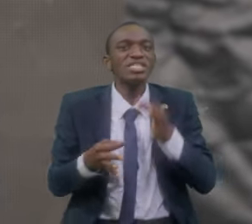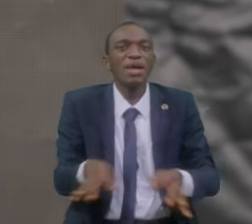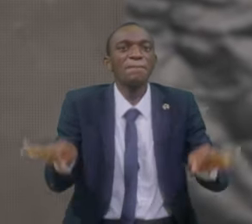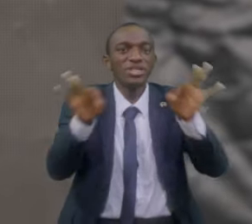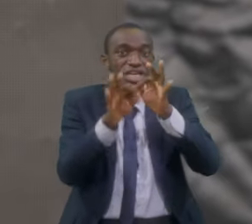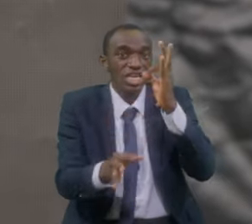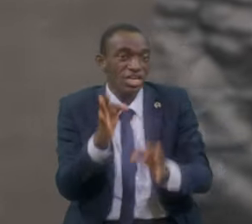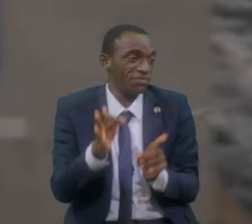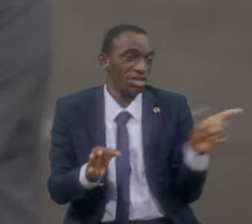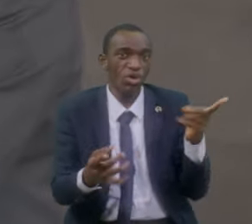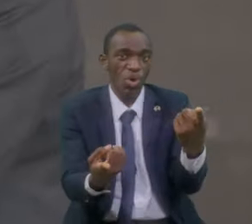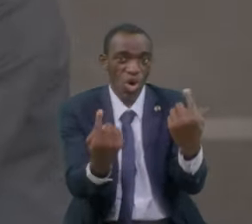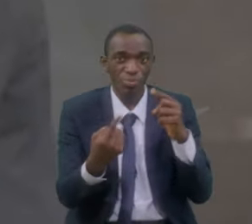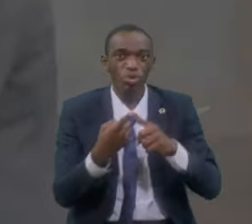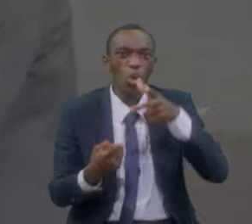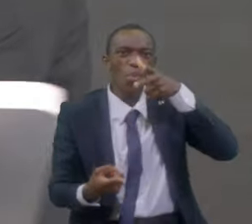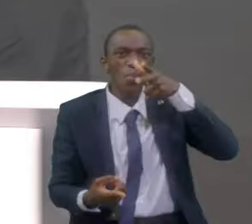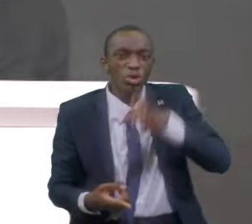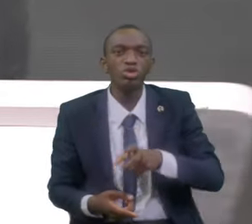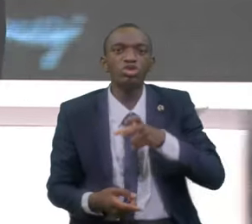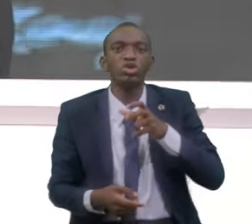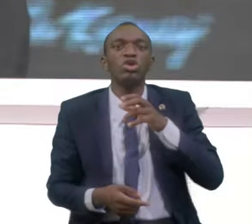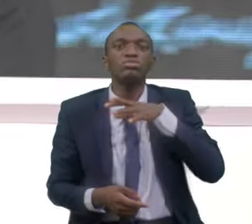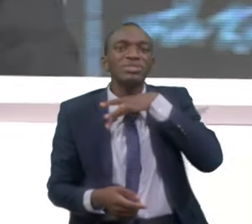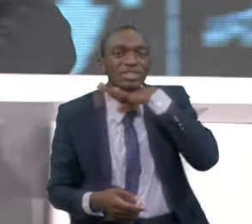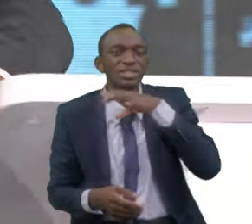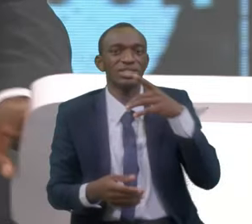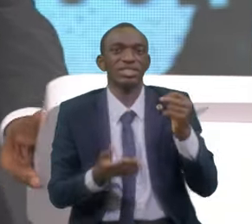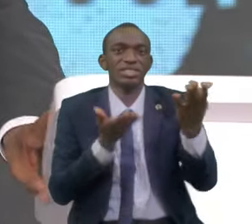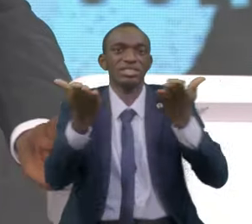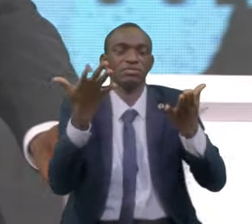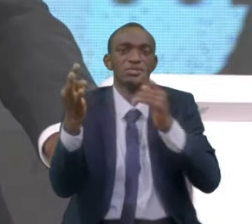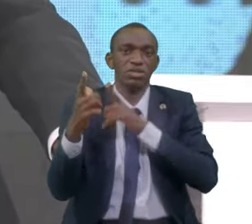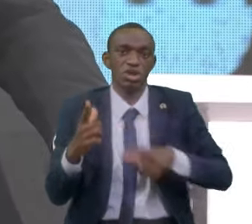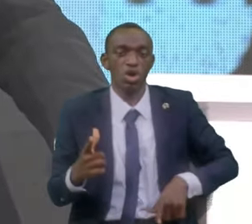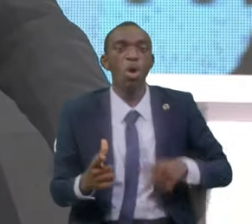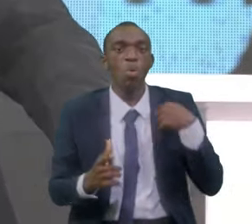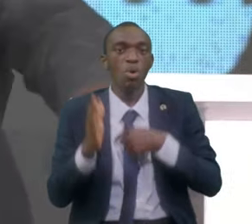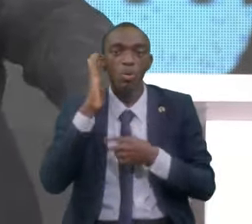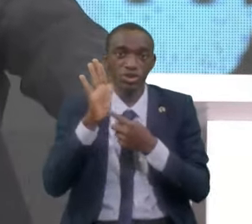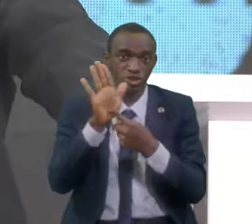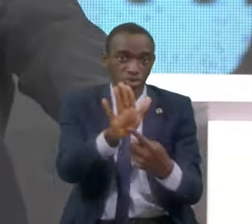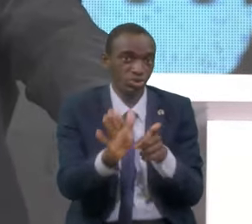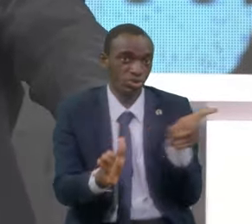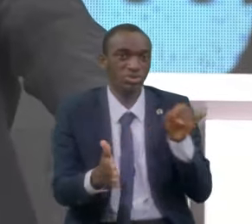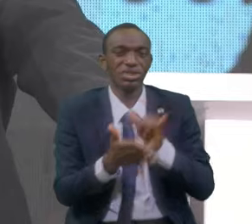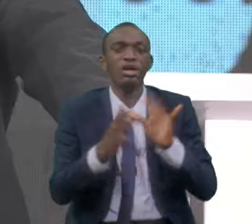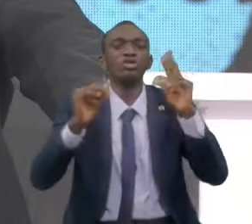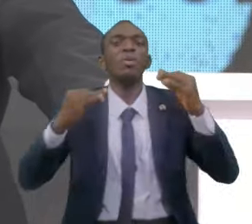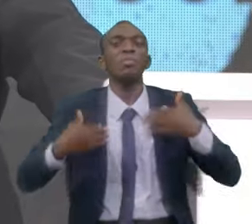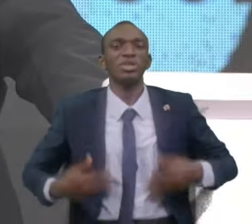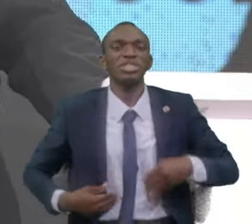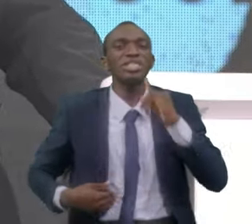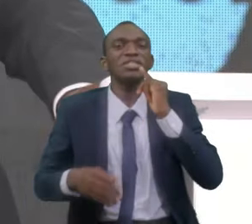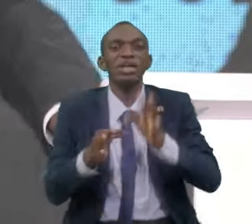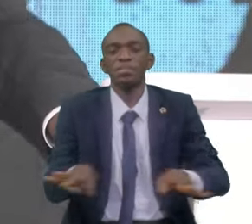the service of the Lord, will show you that nobody is indispensable in the household